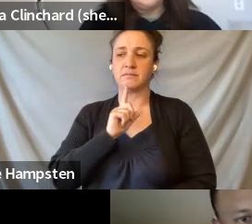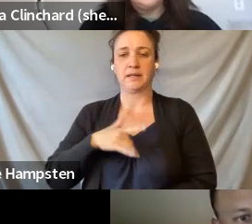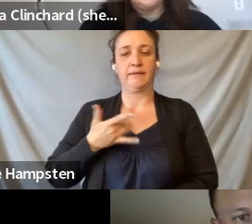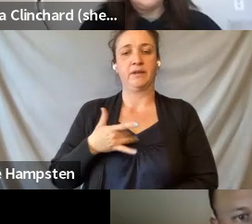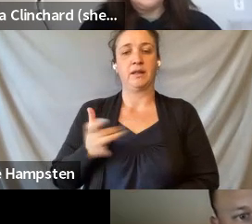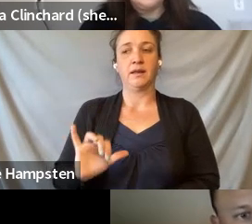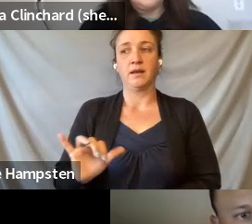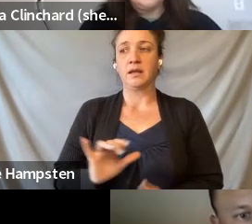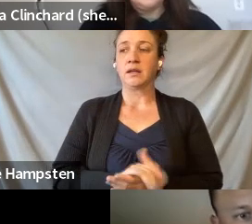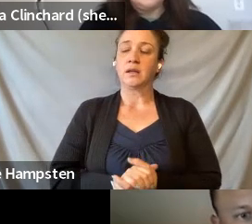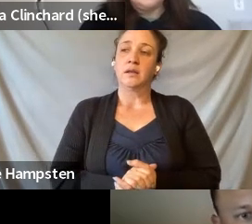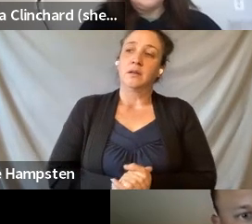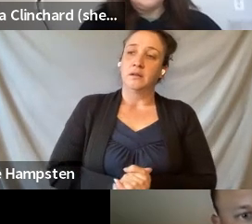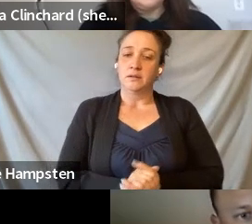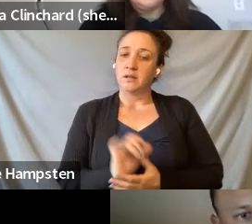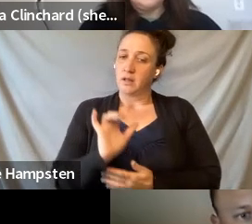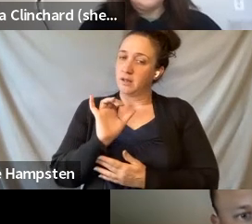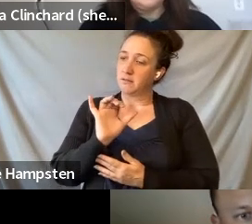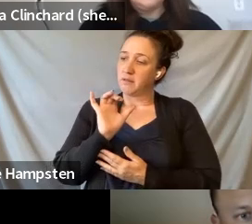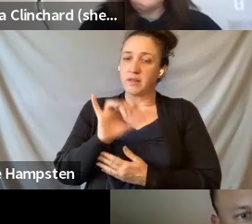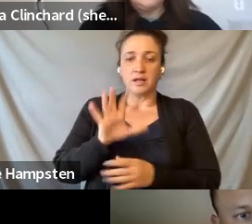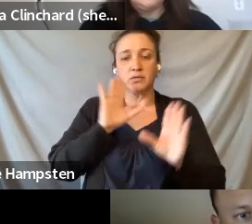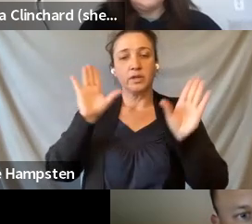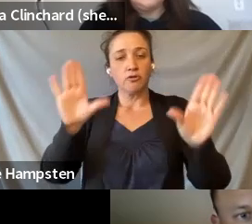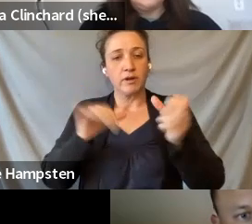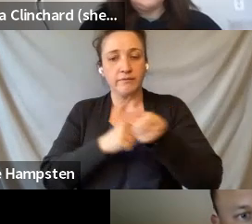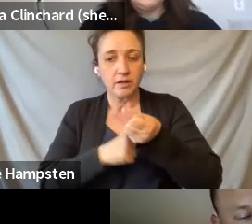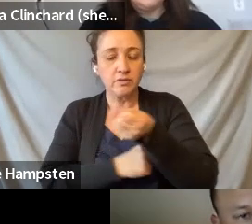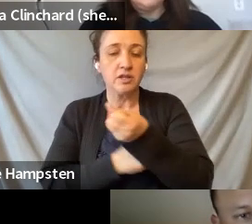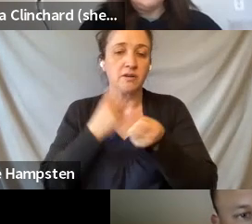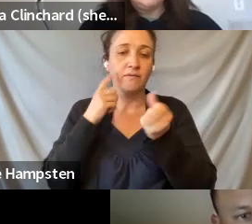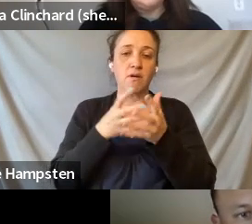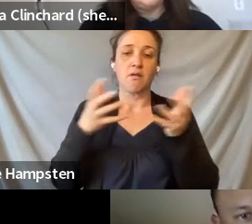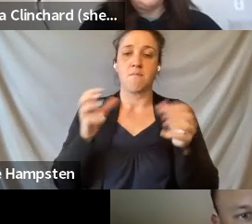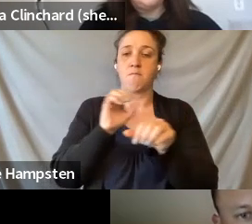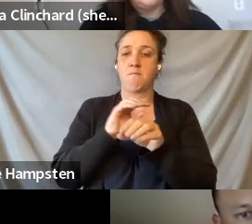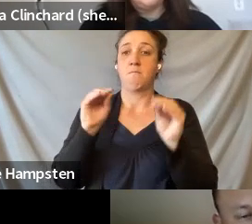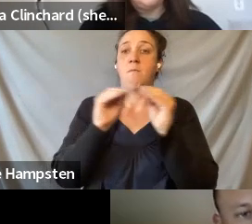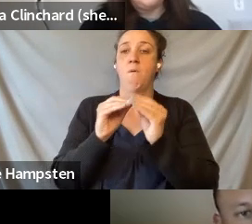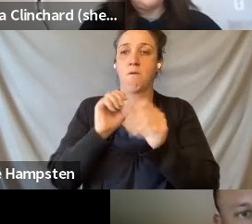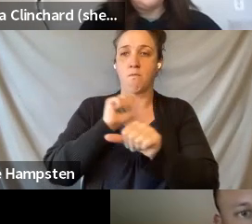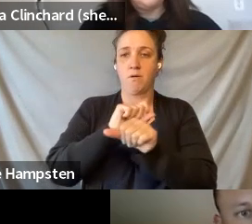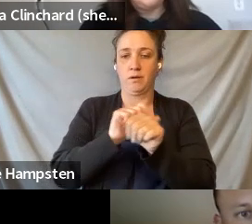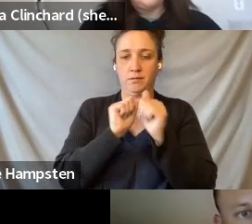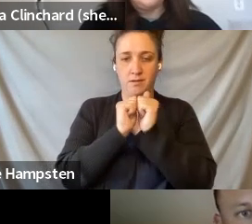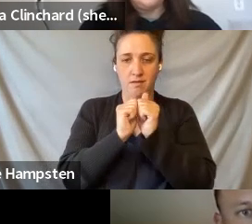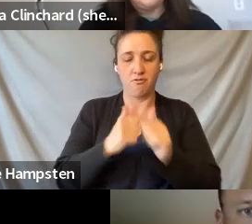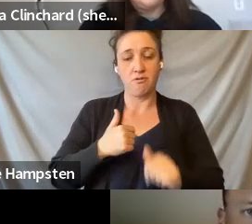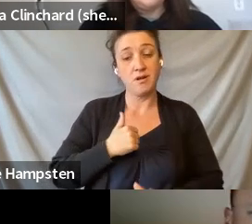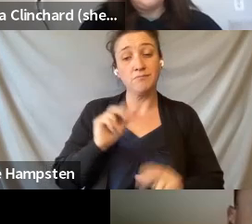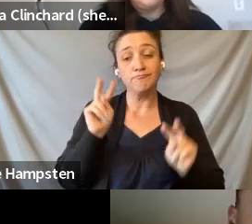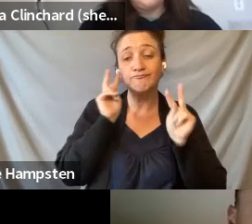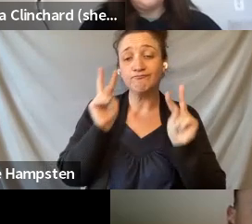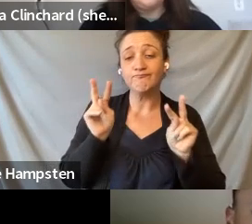that's, that's a great foundation for a lot more working together. And I'm looking